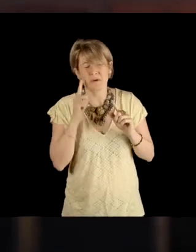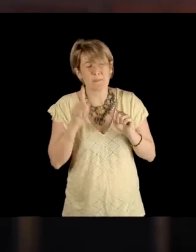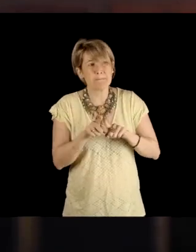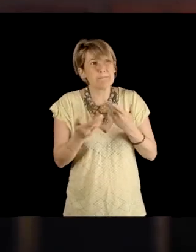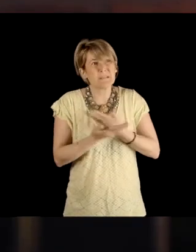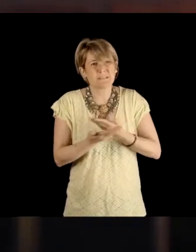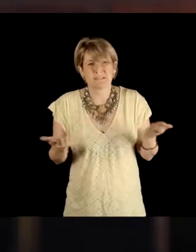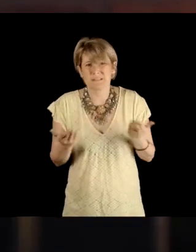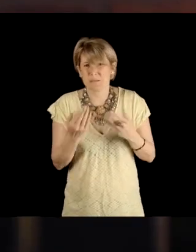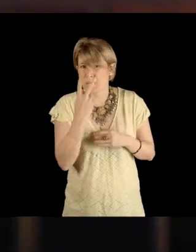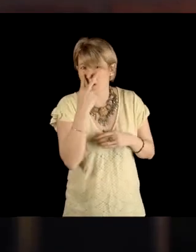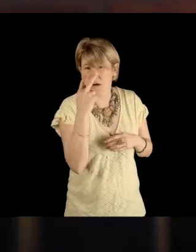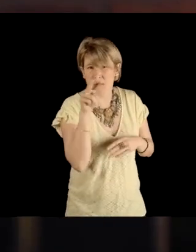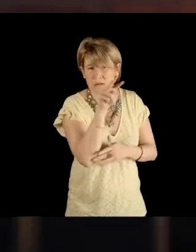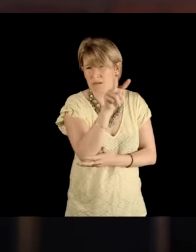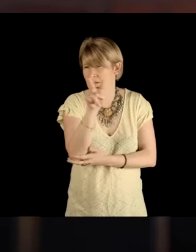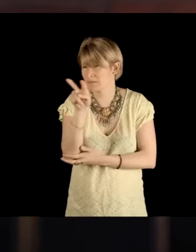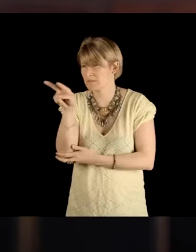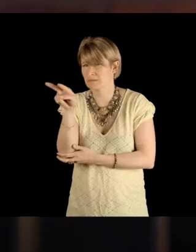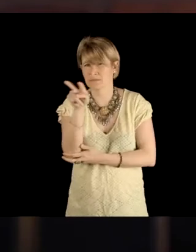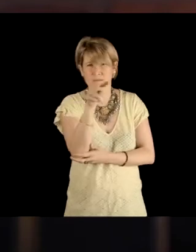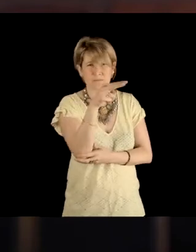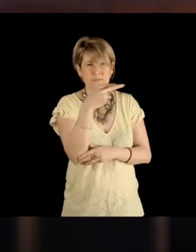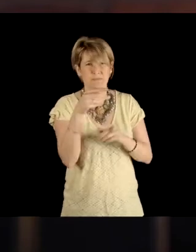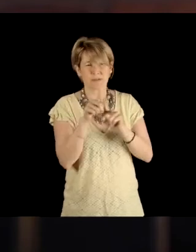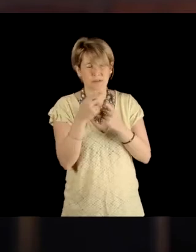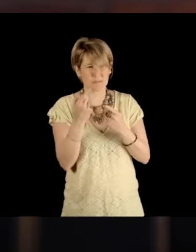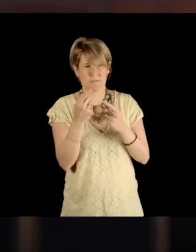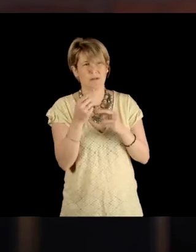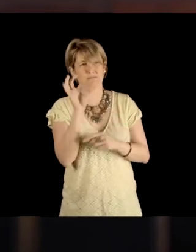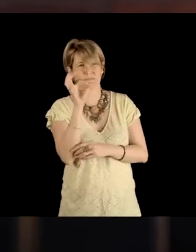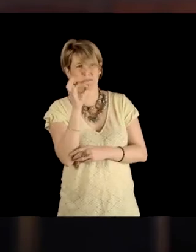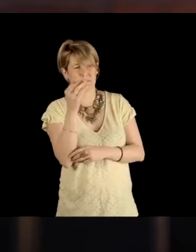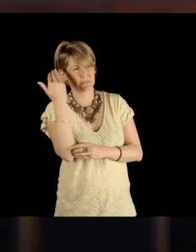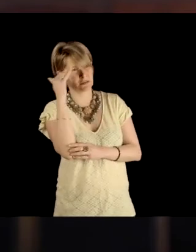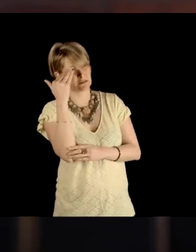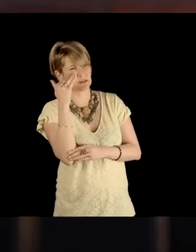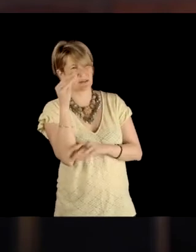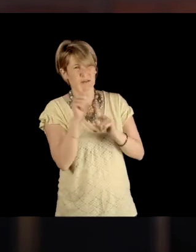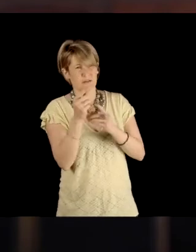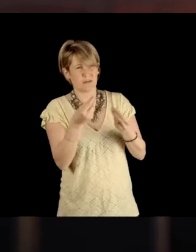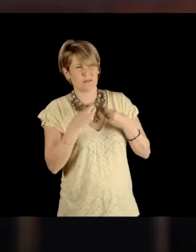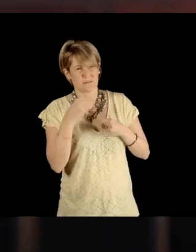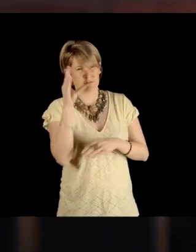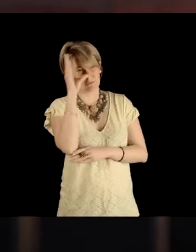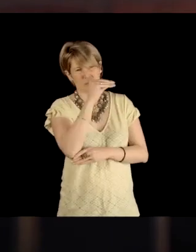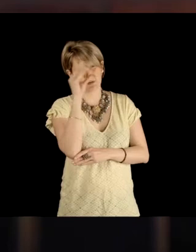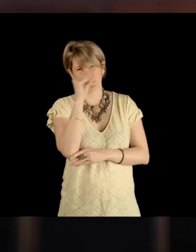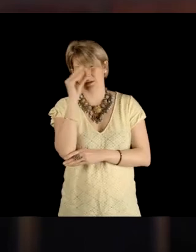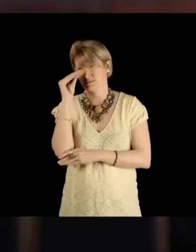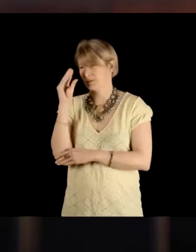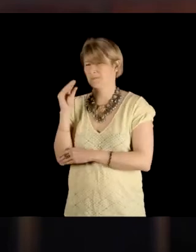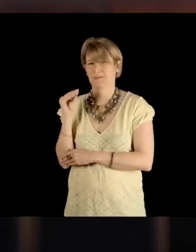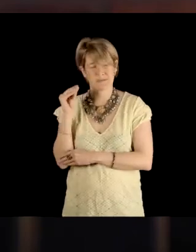This particular practice tries to remove the certain perceptions which we gather because